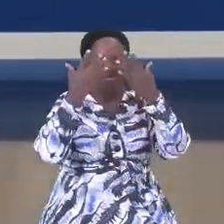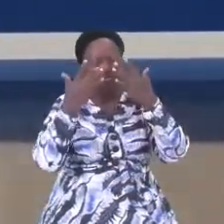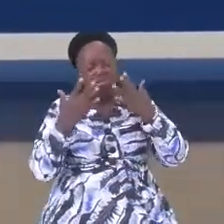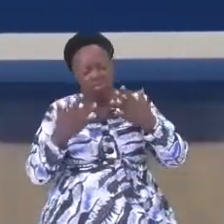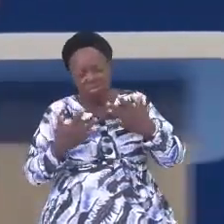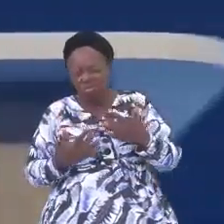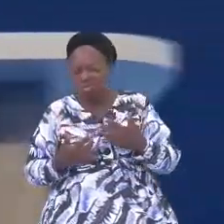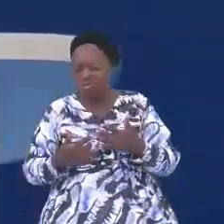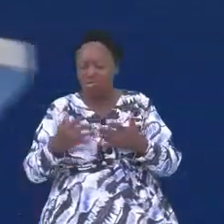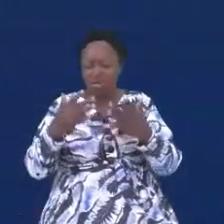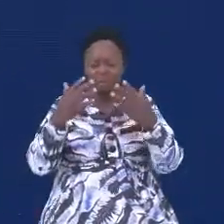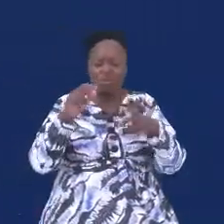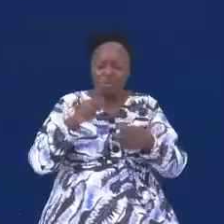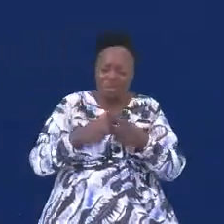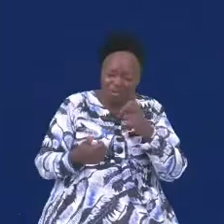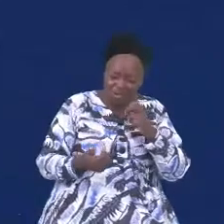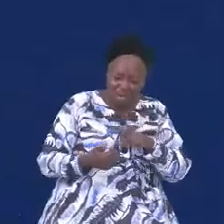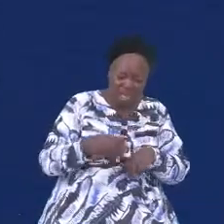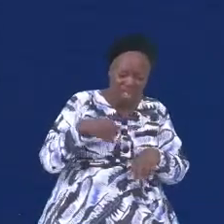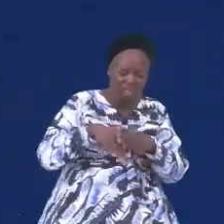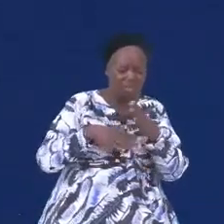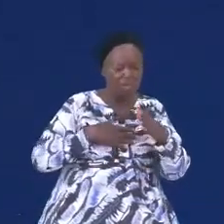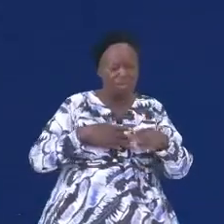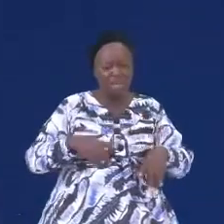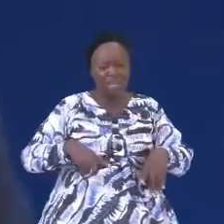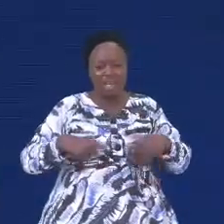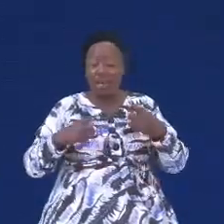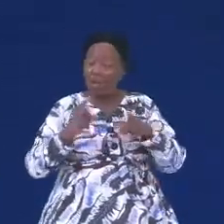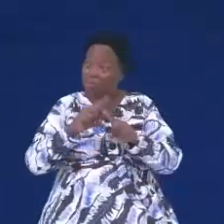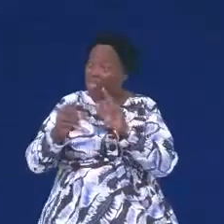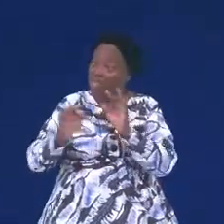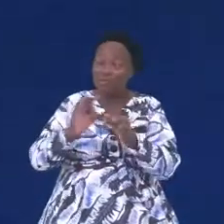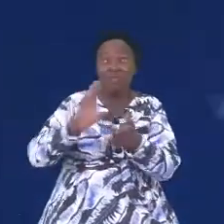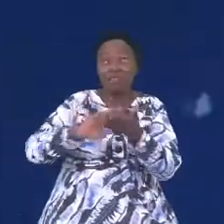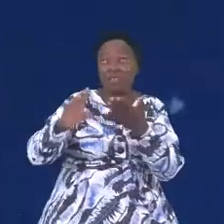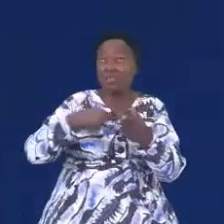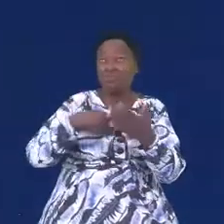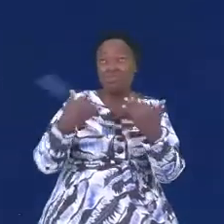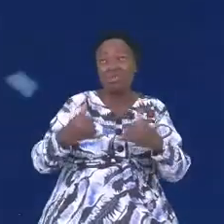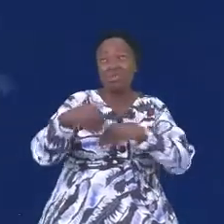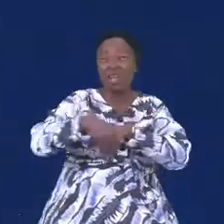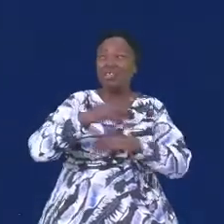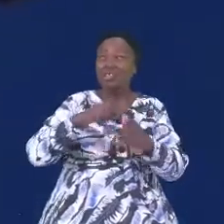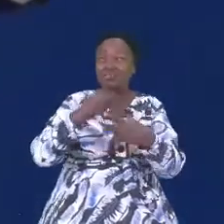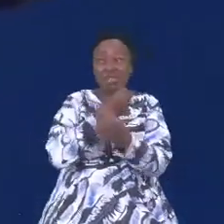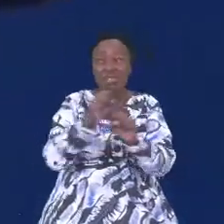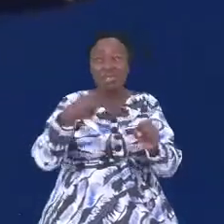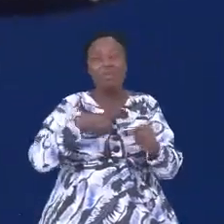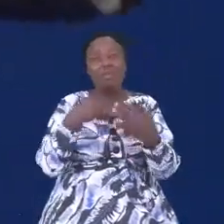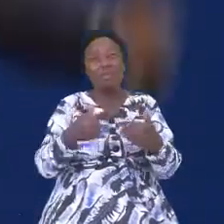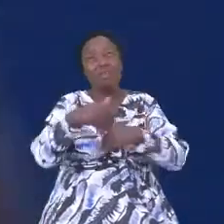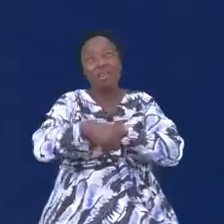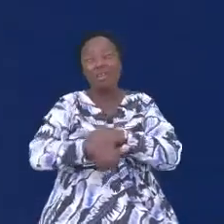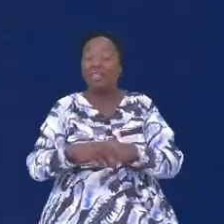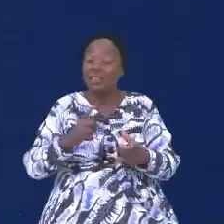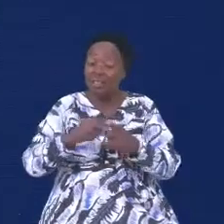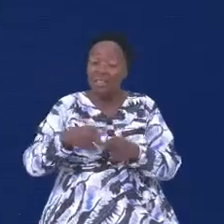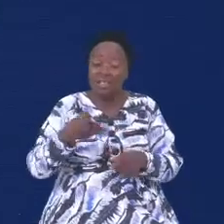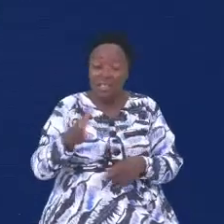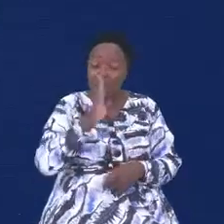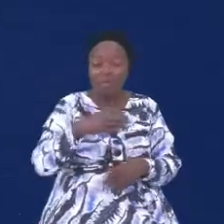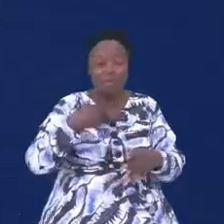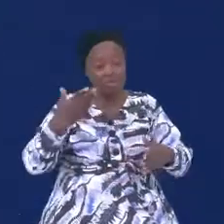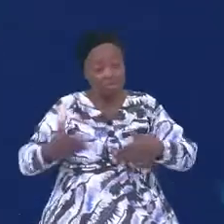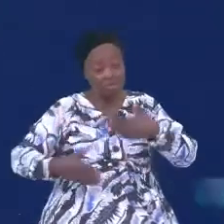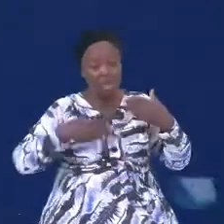tonight, if you pardon me tonight, if you forgive me tonight, if you save me tonight, there'll be joy. Make me